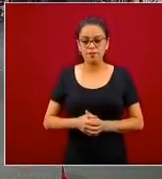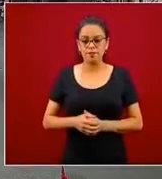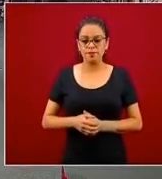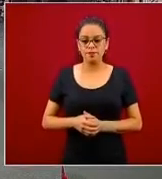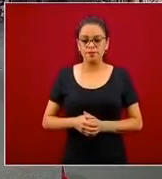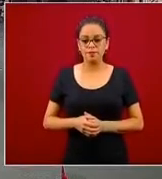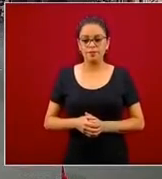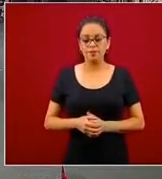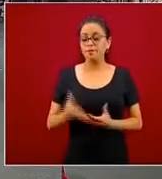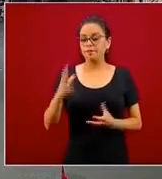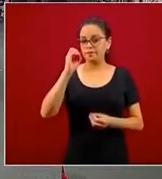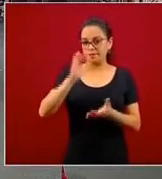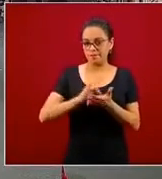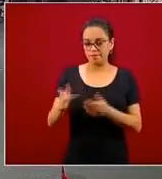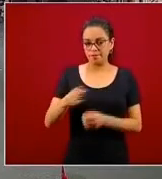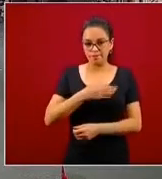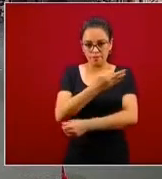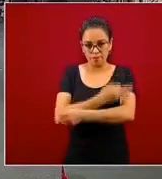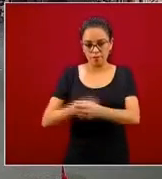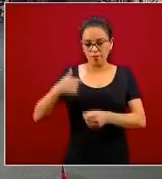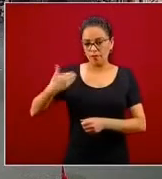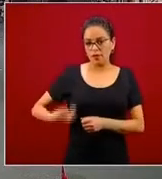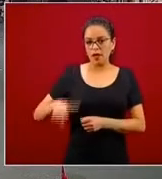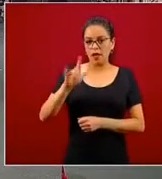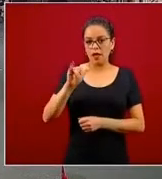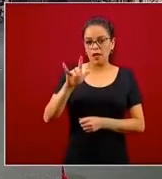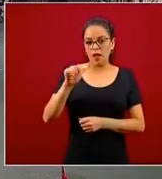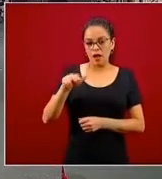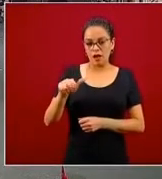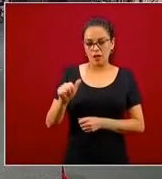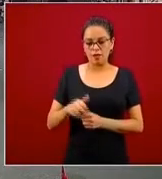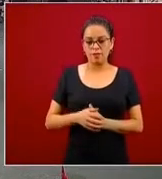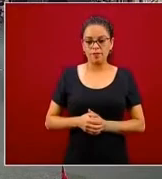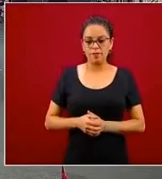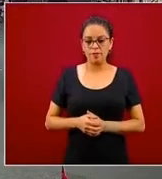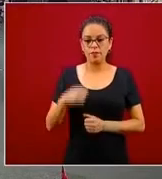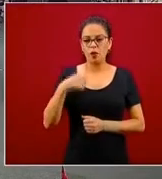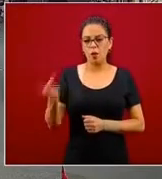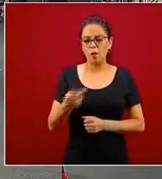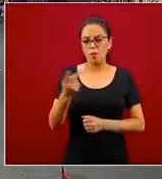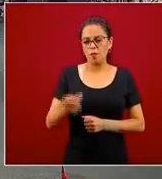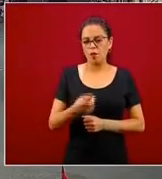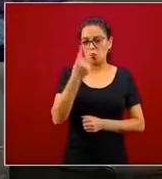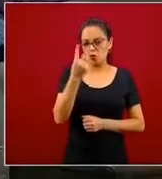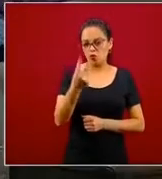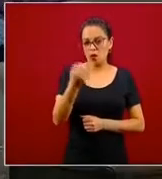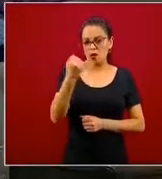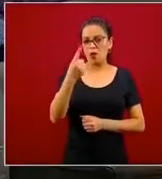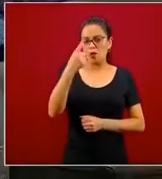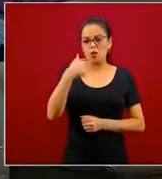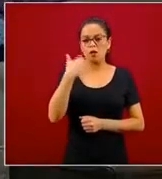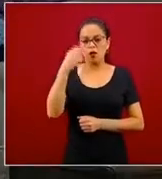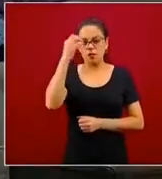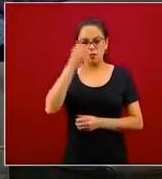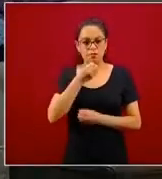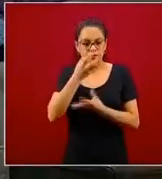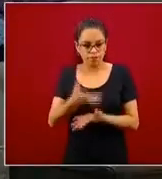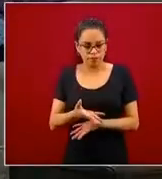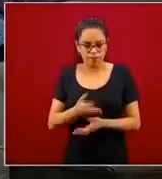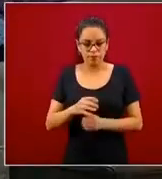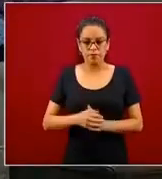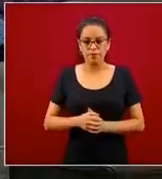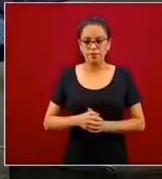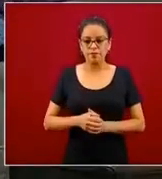next. seguimos con usted. Gracias. Buenas tardes, Thank Liliana you. Noble, Good profesora afternoon, Noble. Tengo Liliana dos preguntas Noble. y una I petición, si me have lo two permite, doctor. questions.